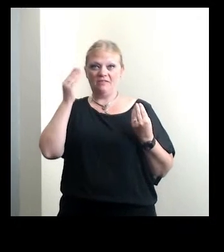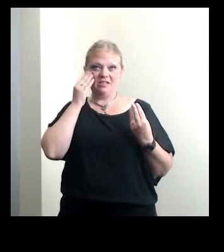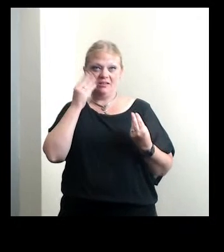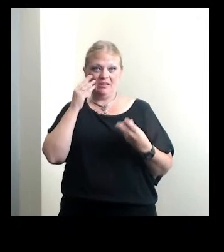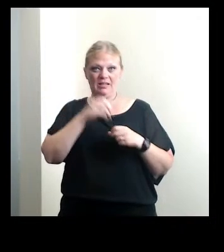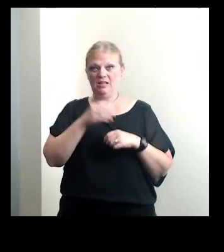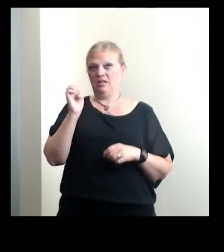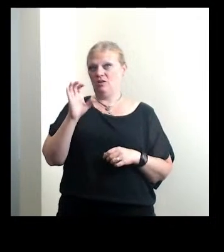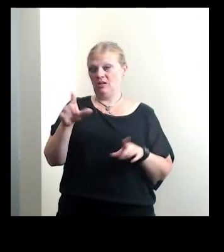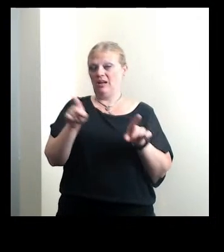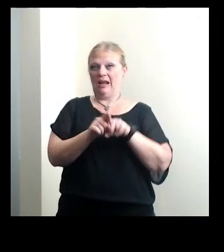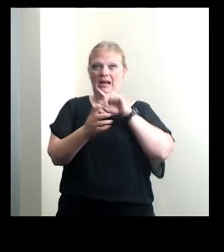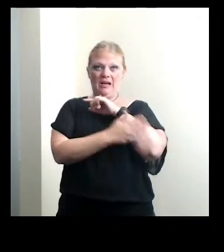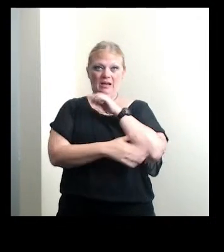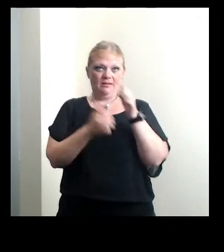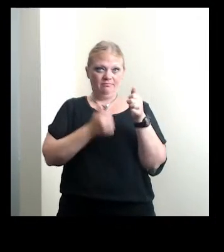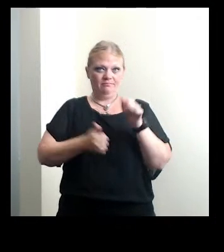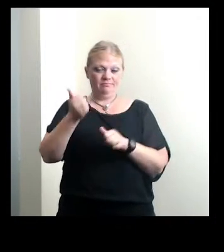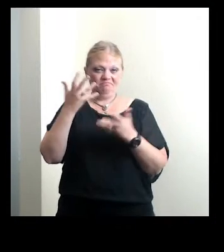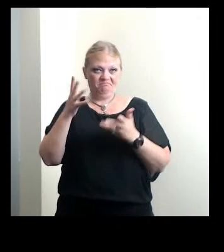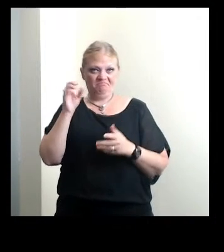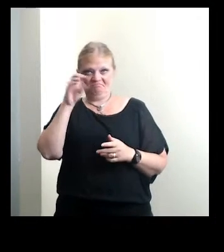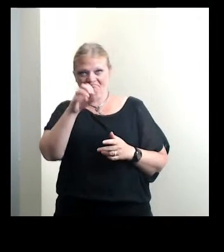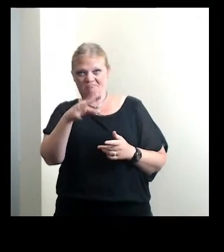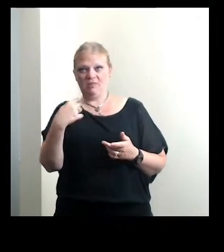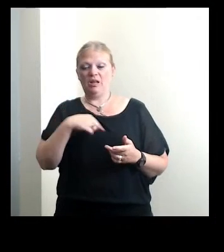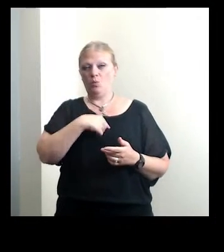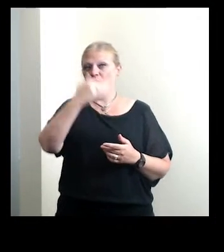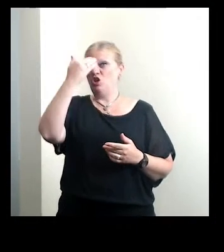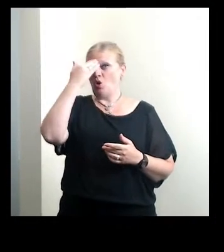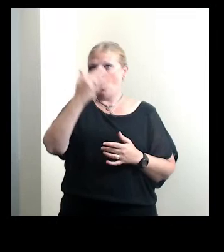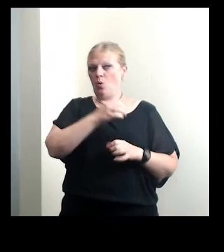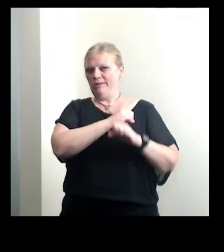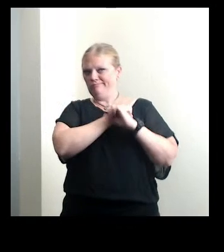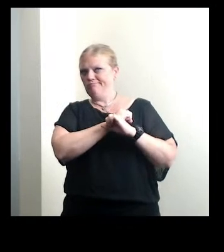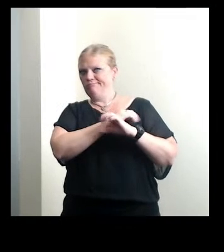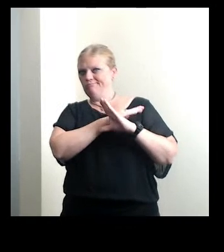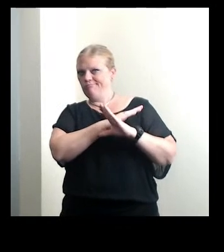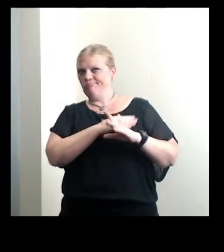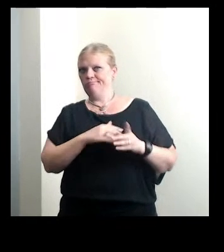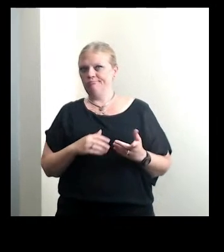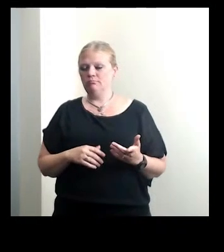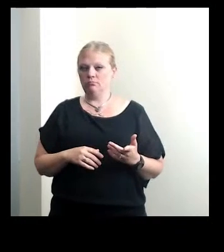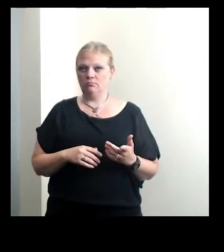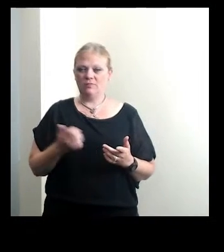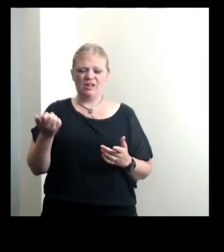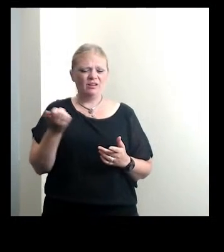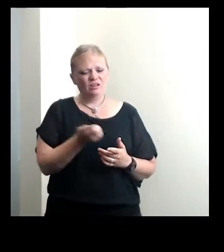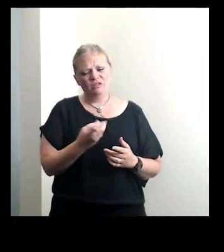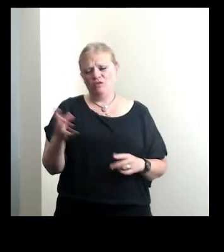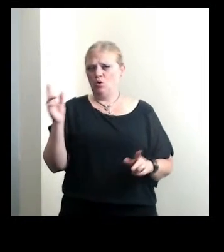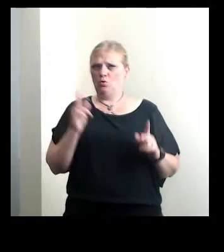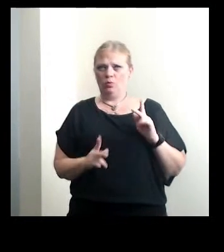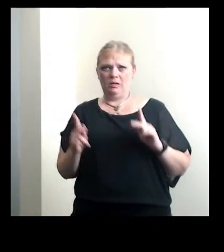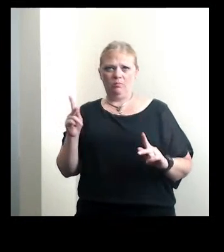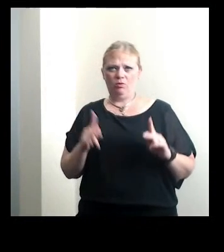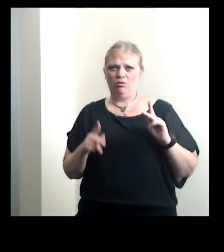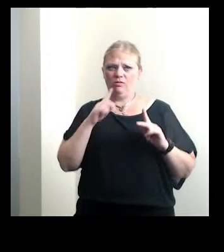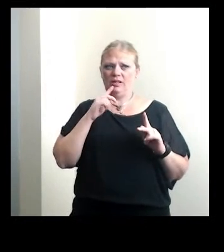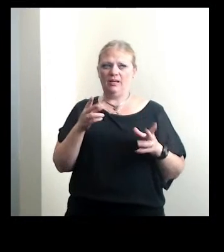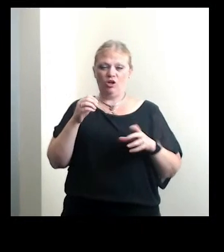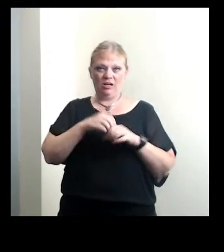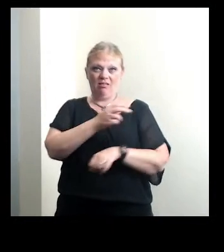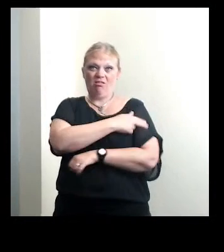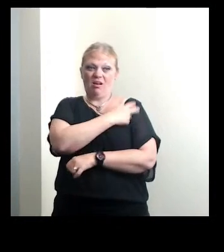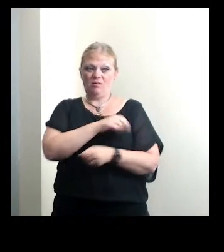County, as our county executive alluded to, that we know the vaccine is protective. There are very few people who are hospitalized